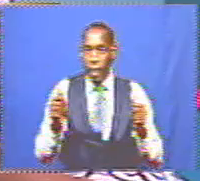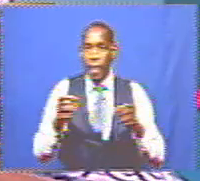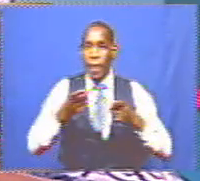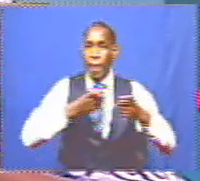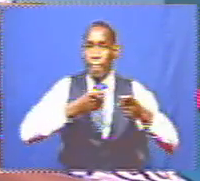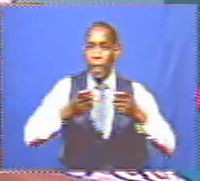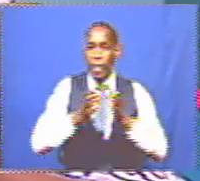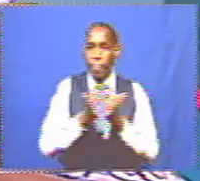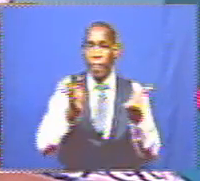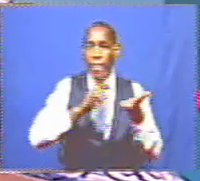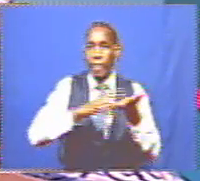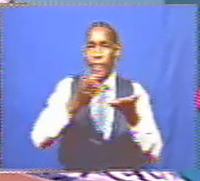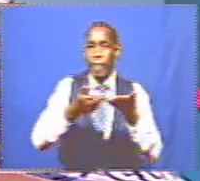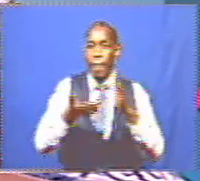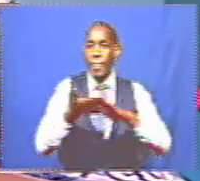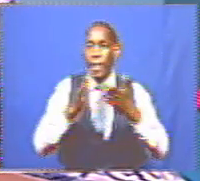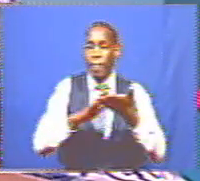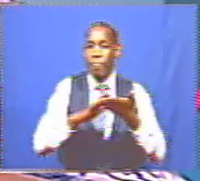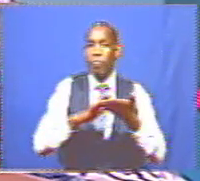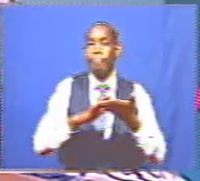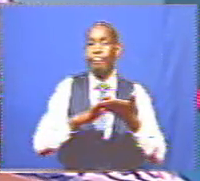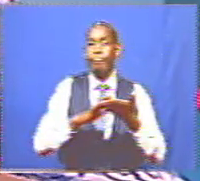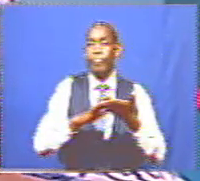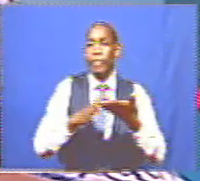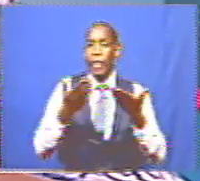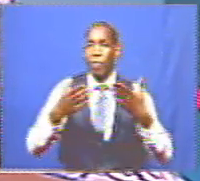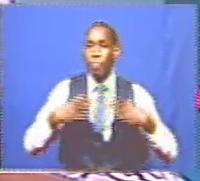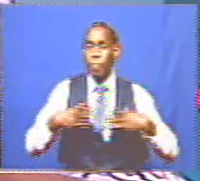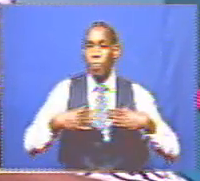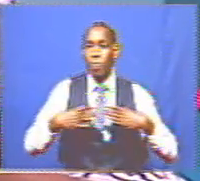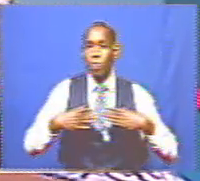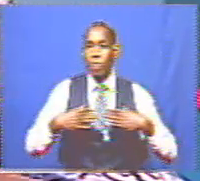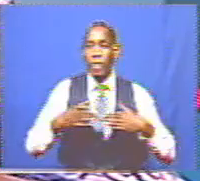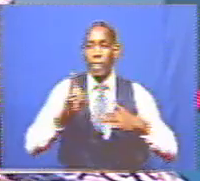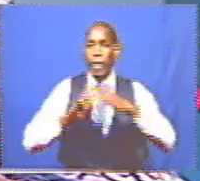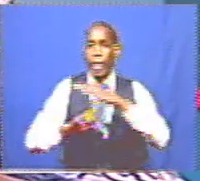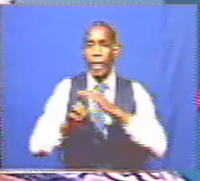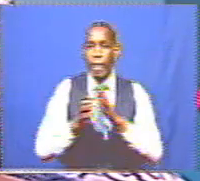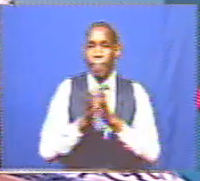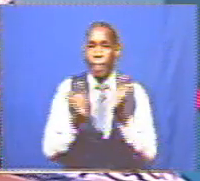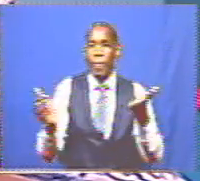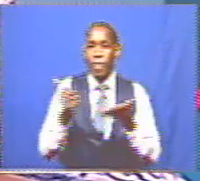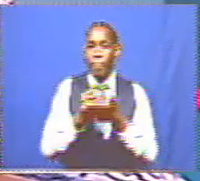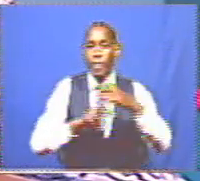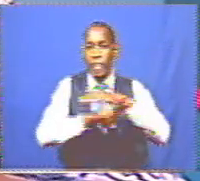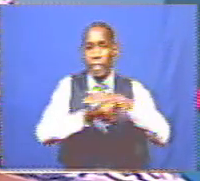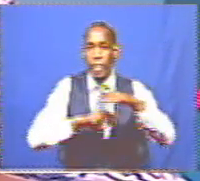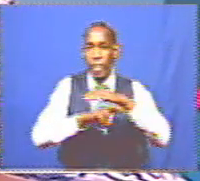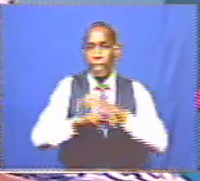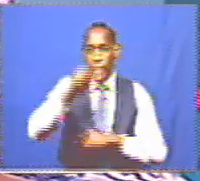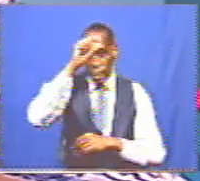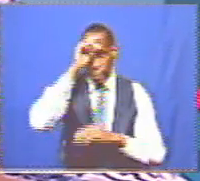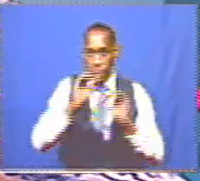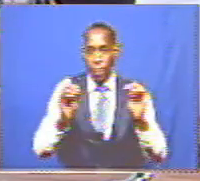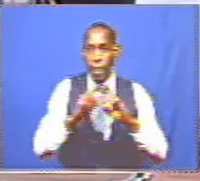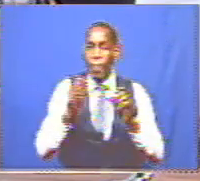of public resources becomes something that people won't just be getting into public office to loot the government, but to work for the people. All